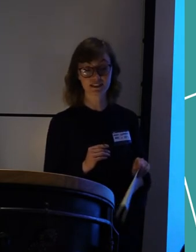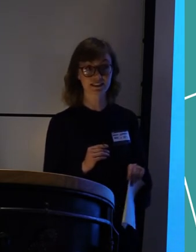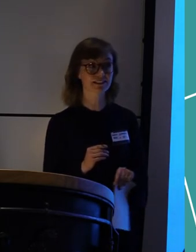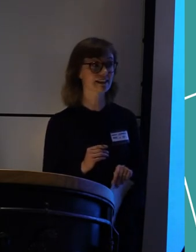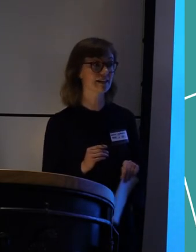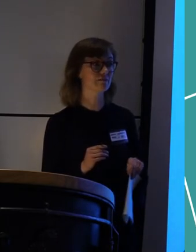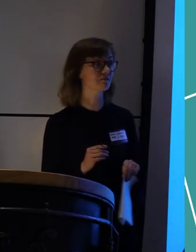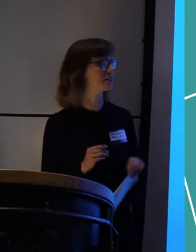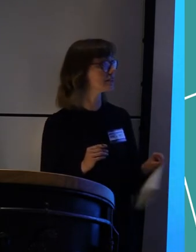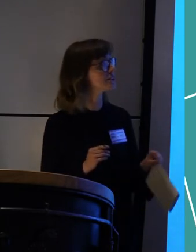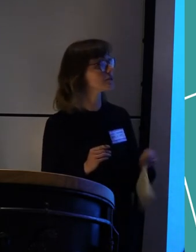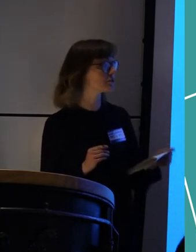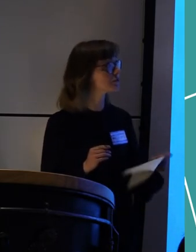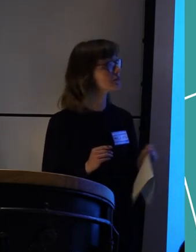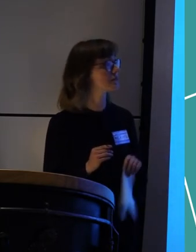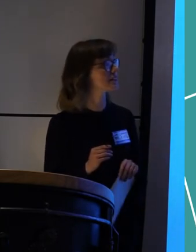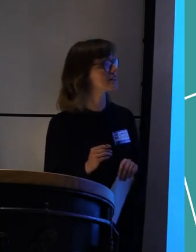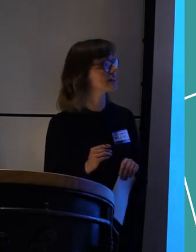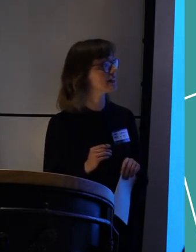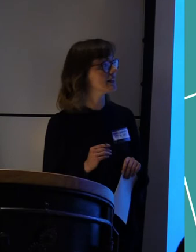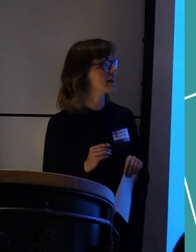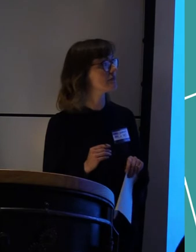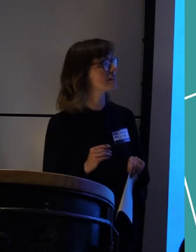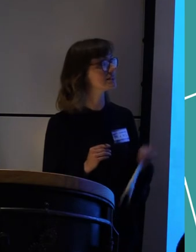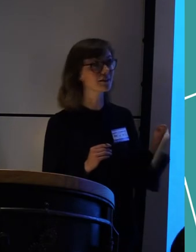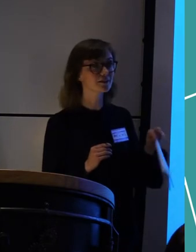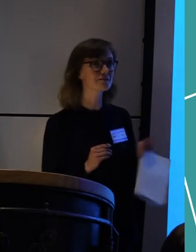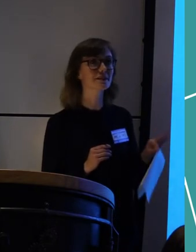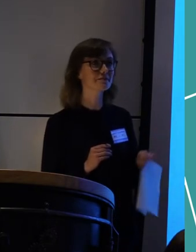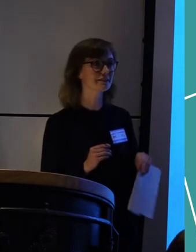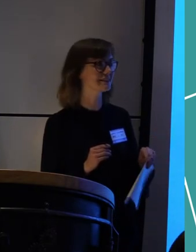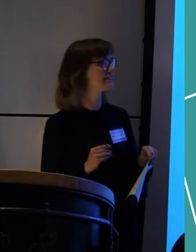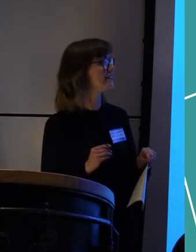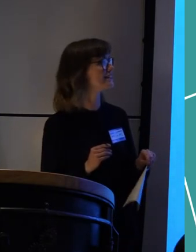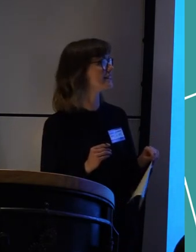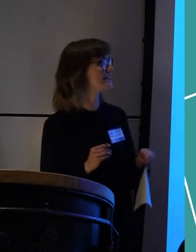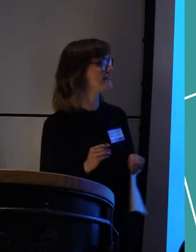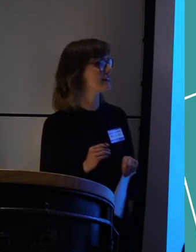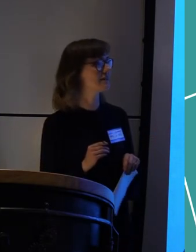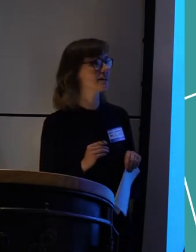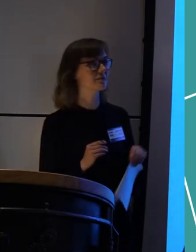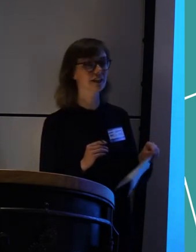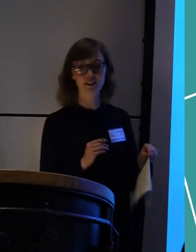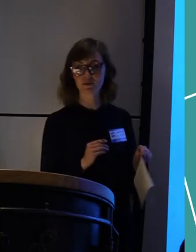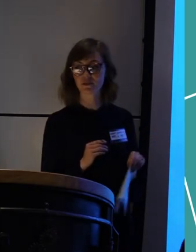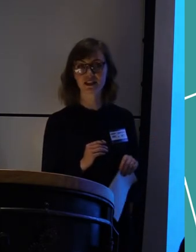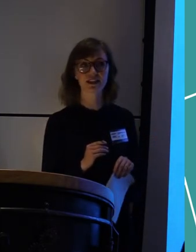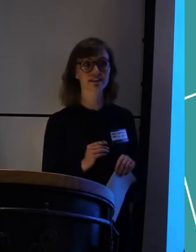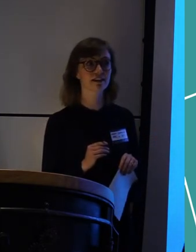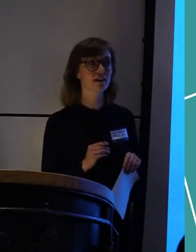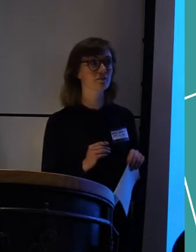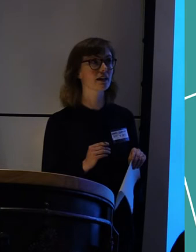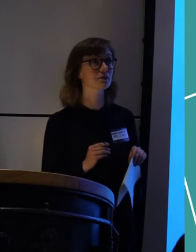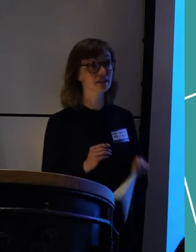buildings for inclusion or removal from the register. It's not all doom and gloom, as the title suggests, and we're keen to promote